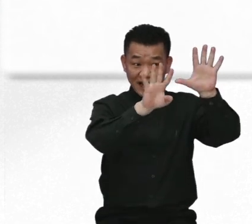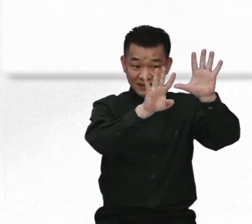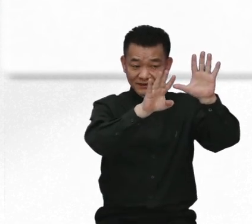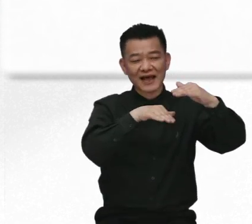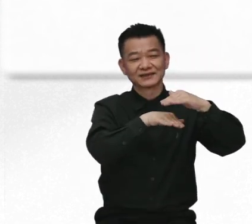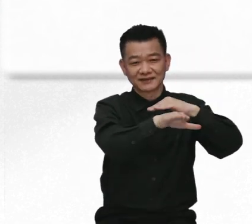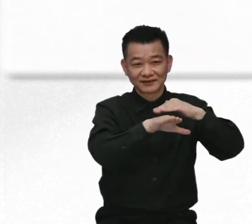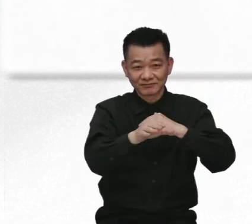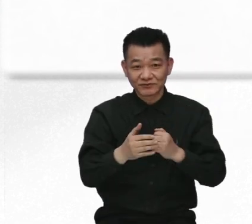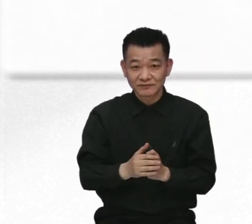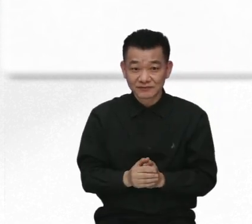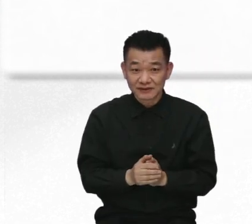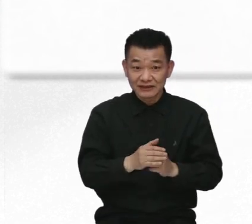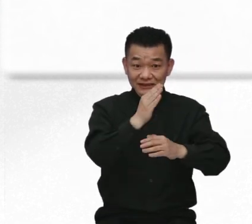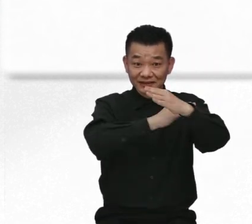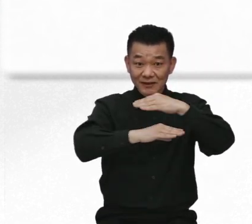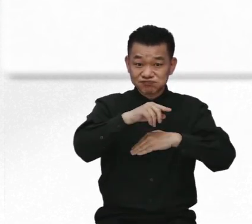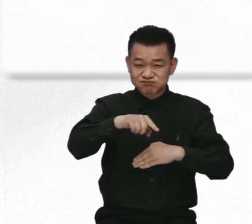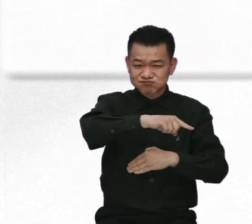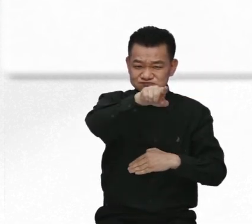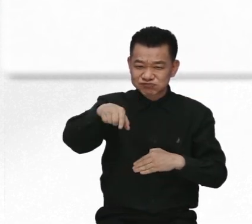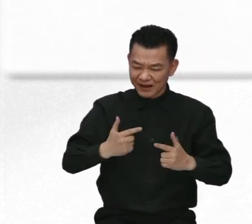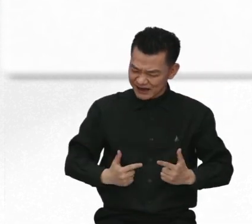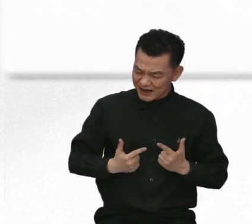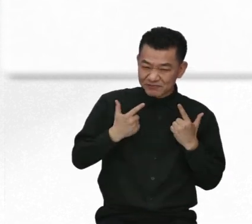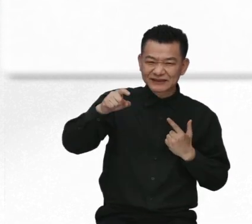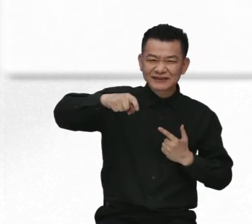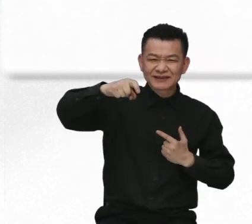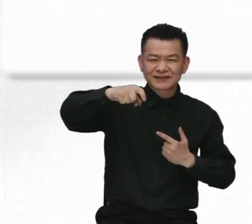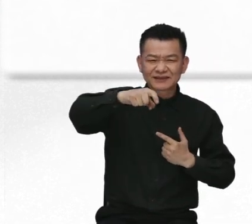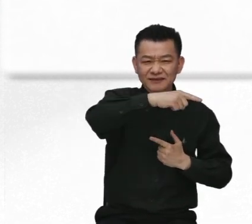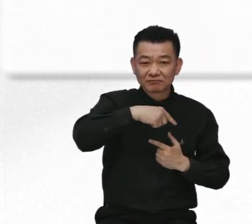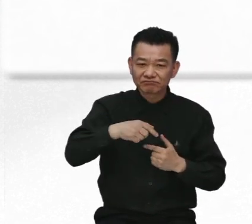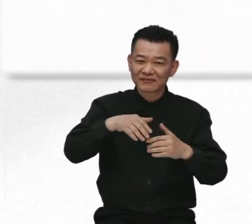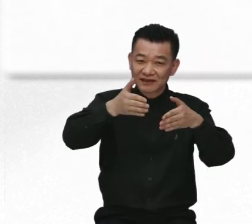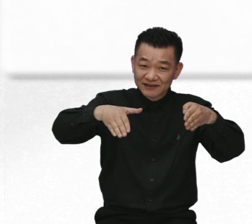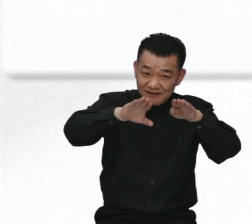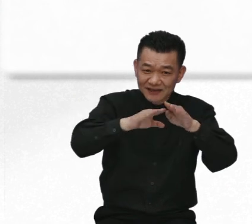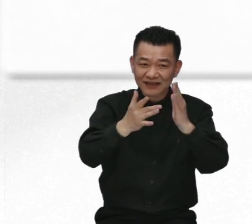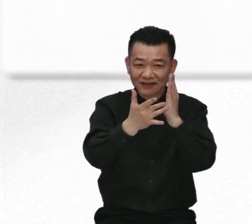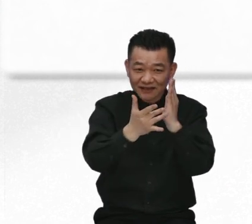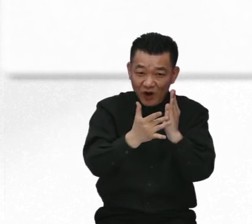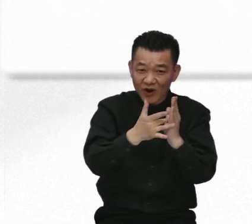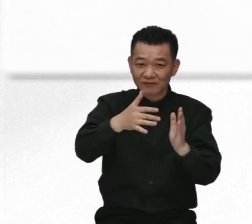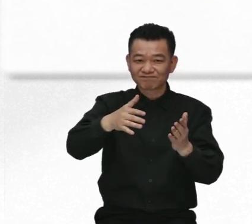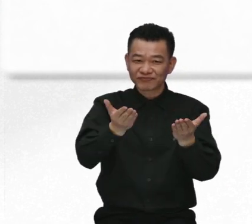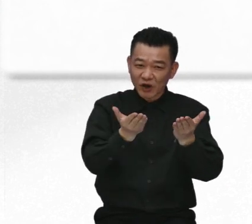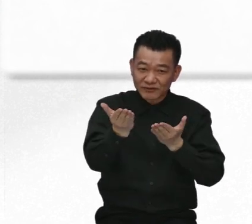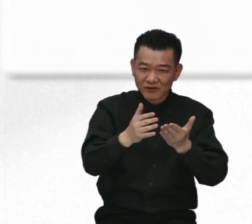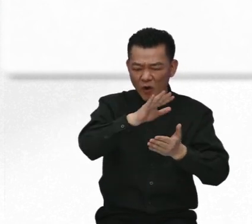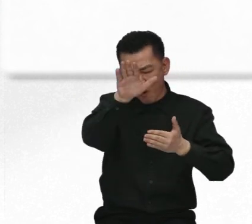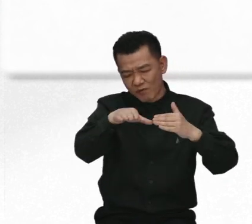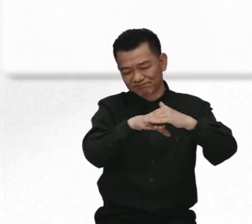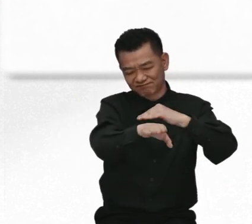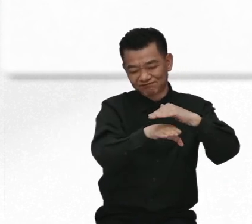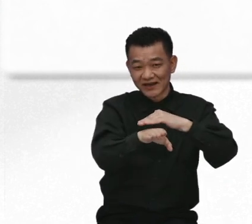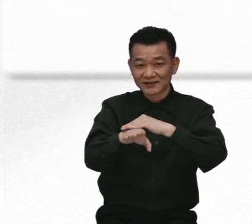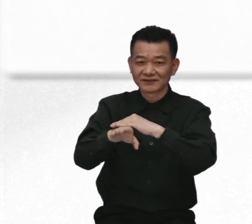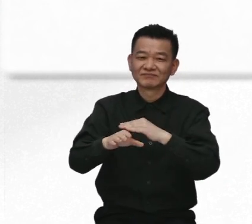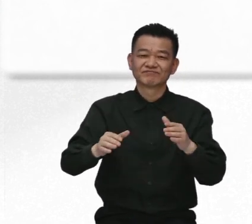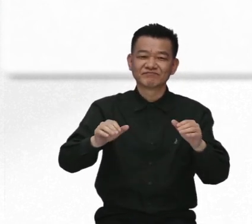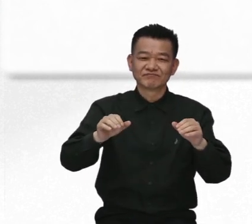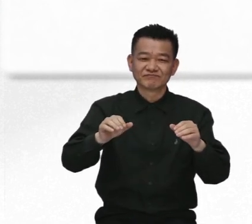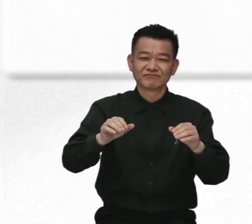Article 9. Accessibility. Persons with disabilities have the right to access the facilities, means,